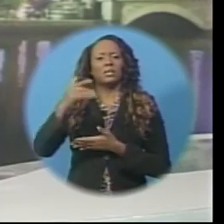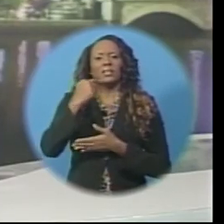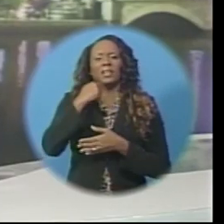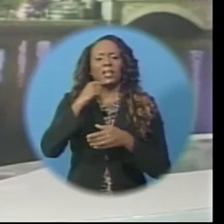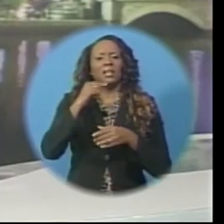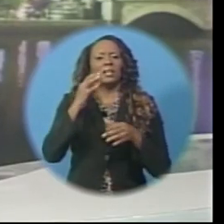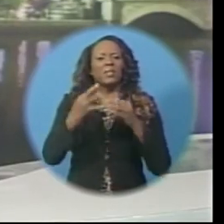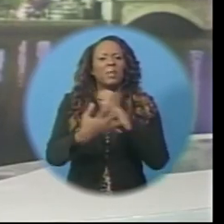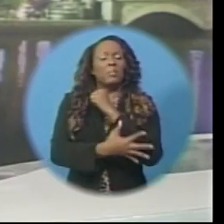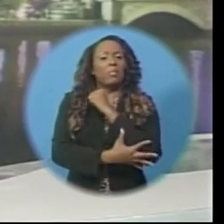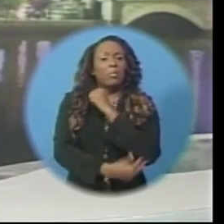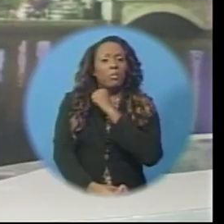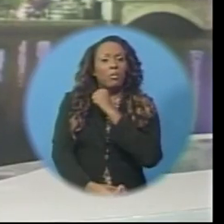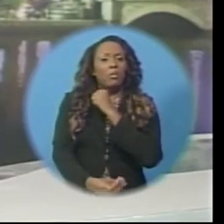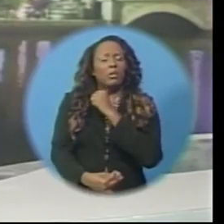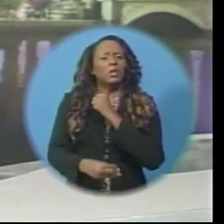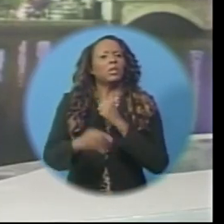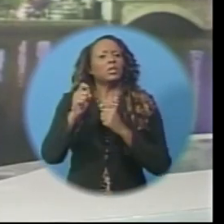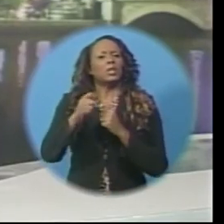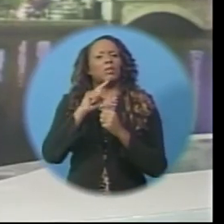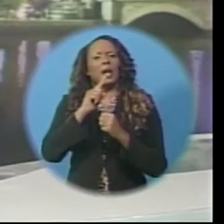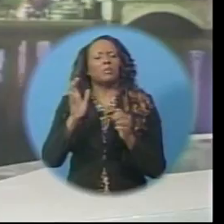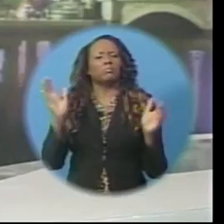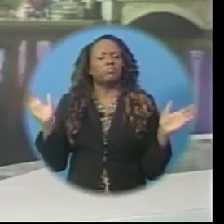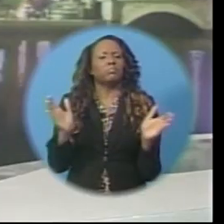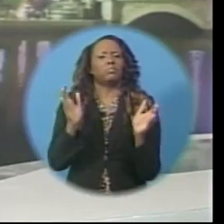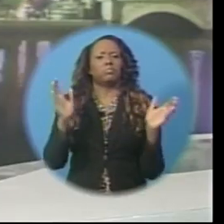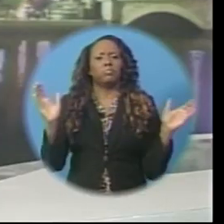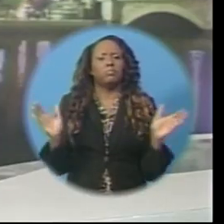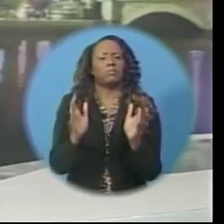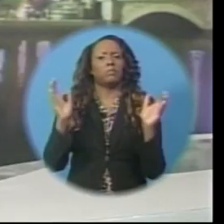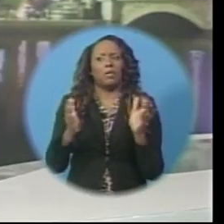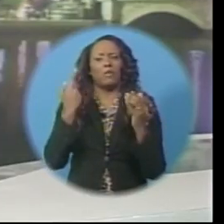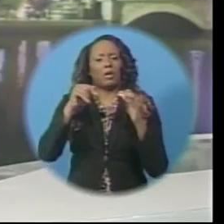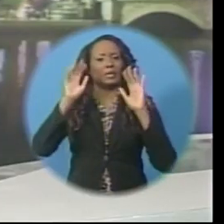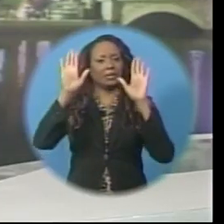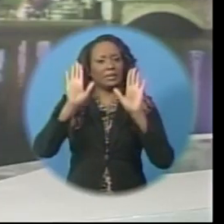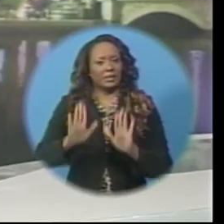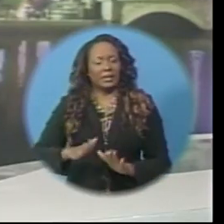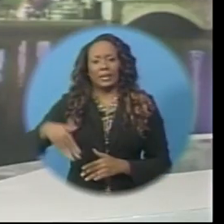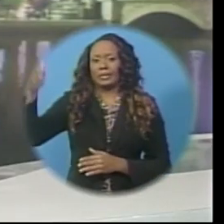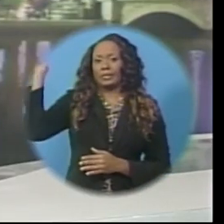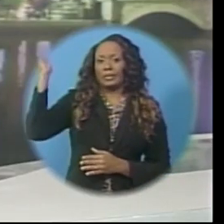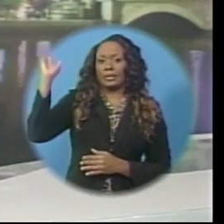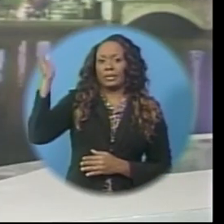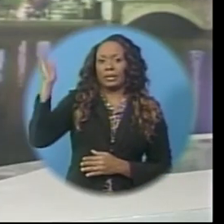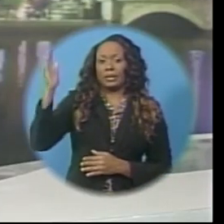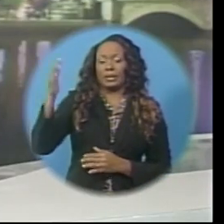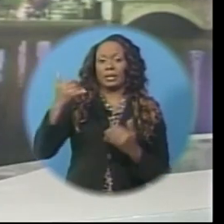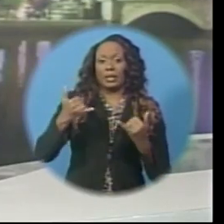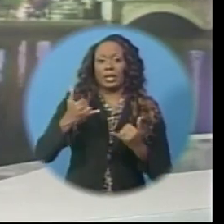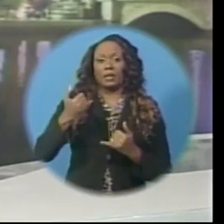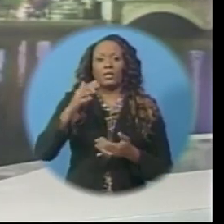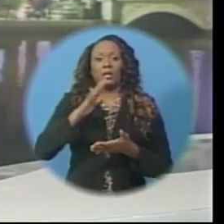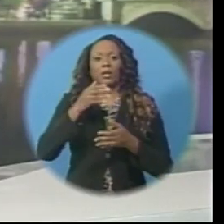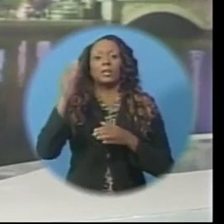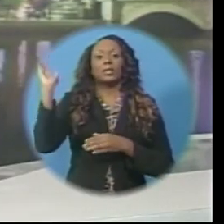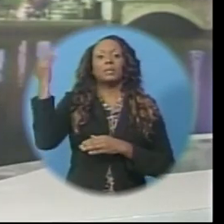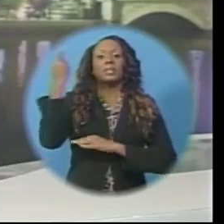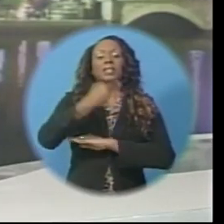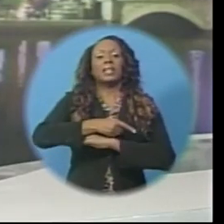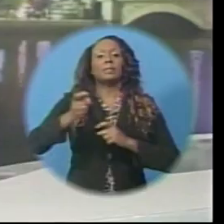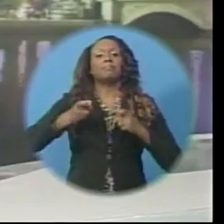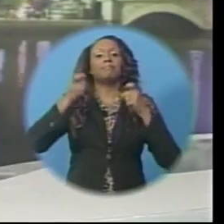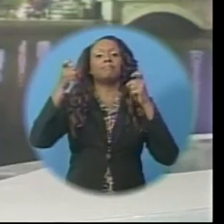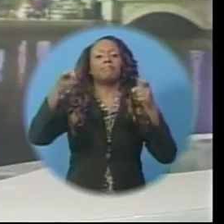should motivate them to strive for excellence. He shared the advice as he delivered the feature address at the school's speech day and prize-giving